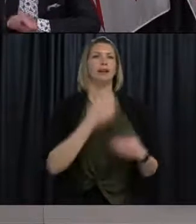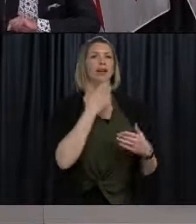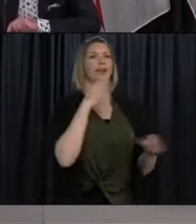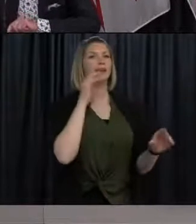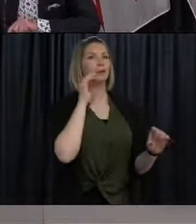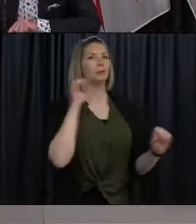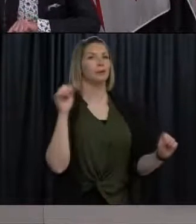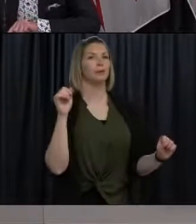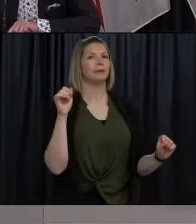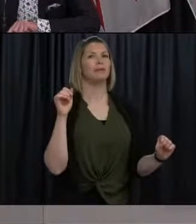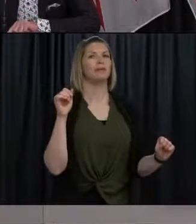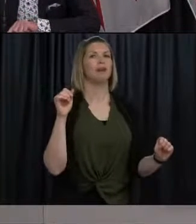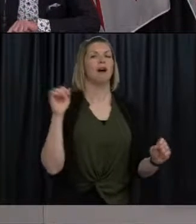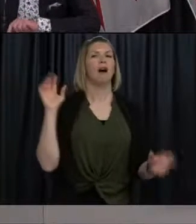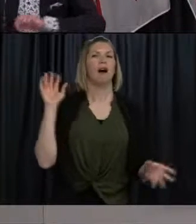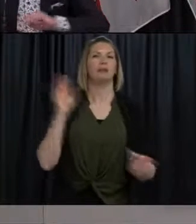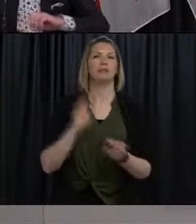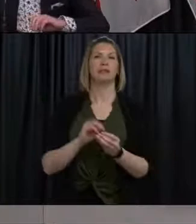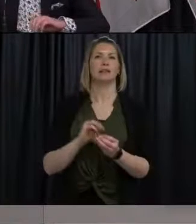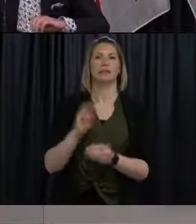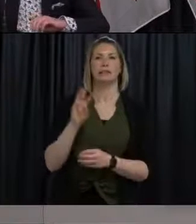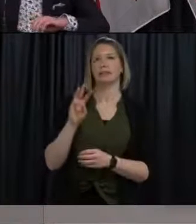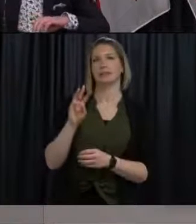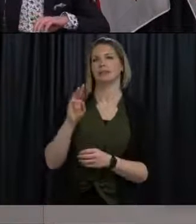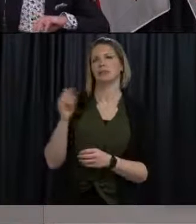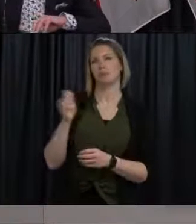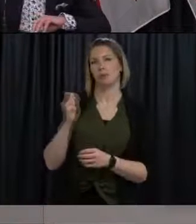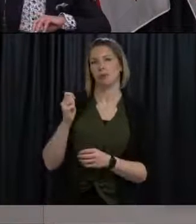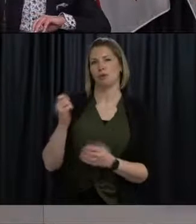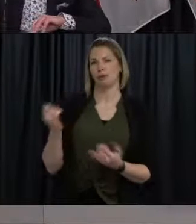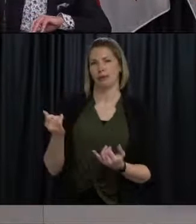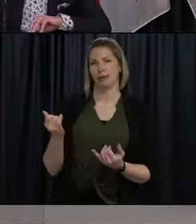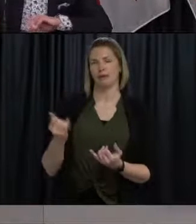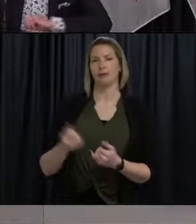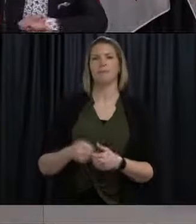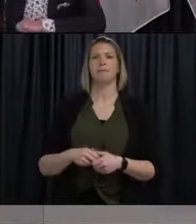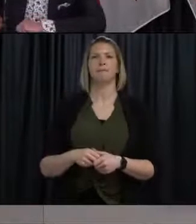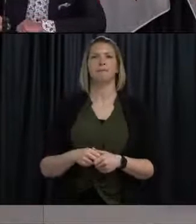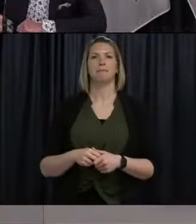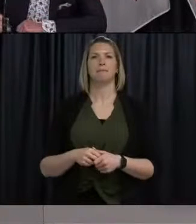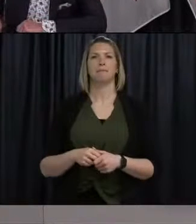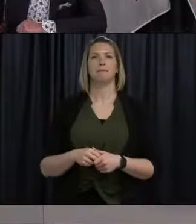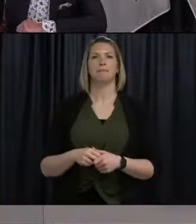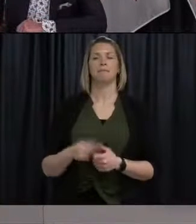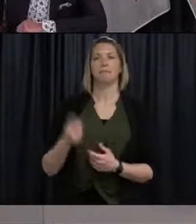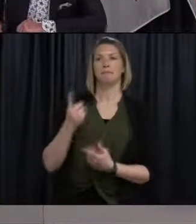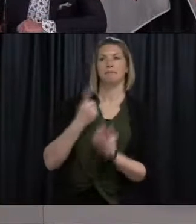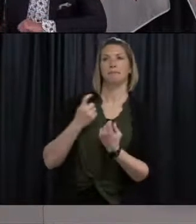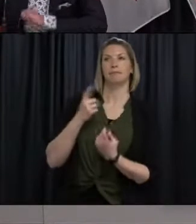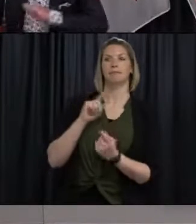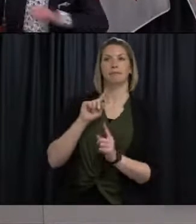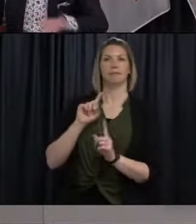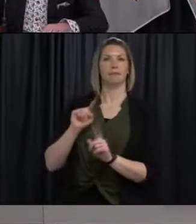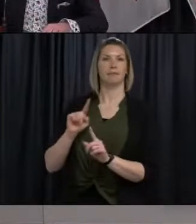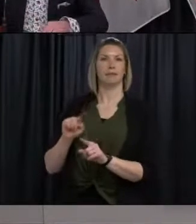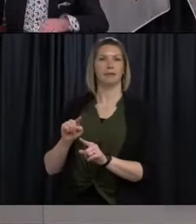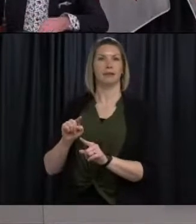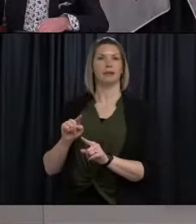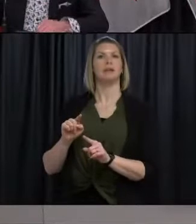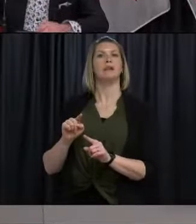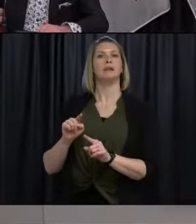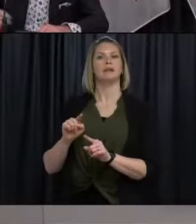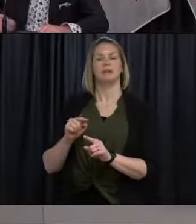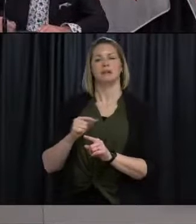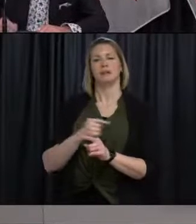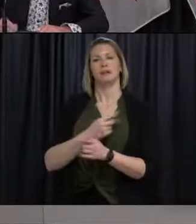For the benefit of our speakers, there are 6 reporters registered for today's call. The question and answer session will be conducted in 2 rounds, where each